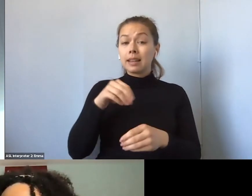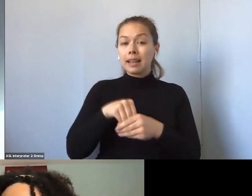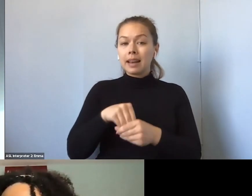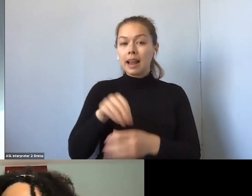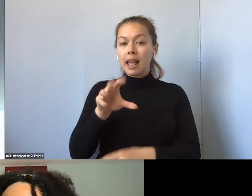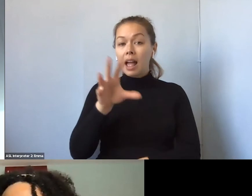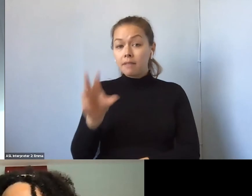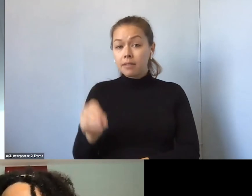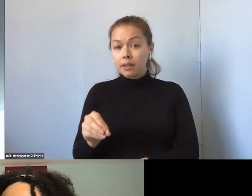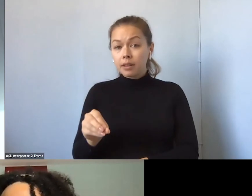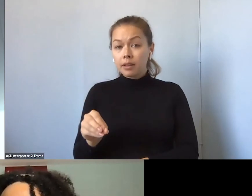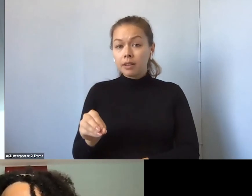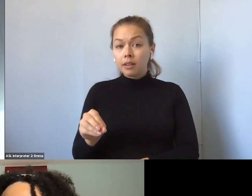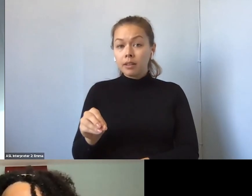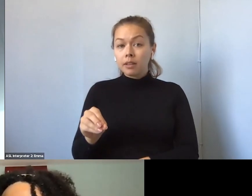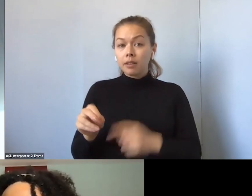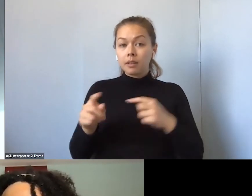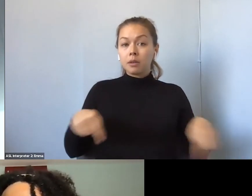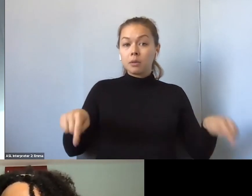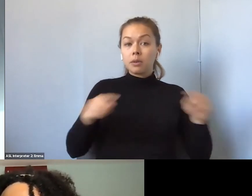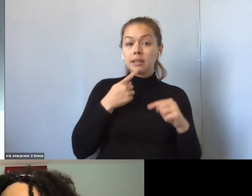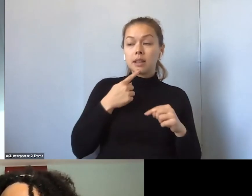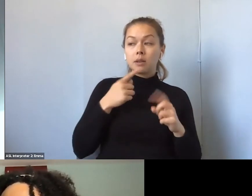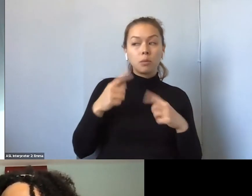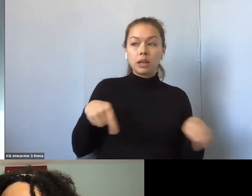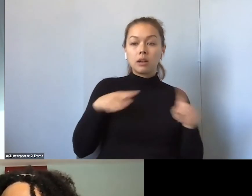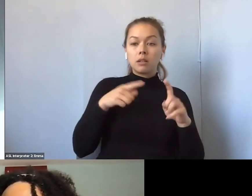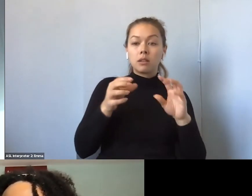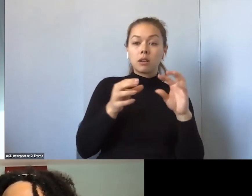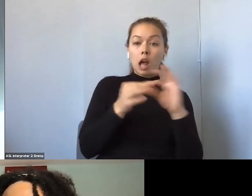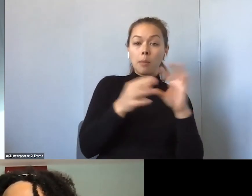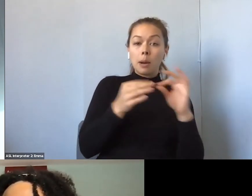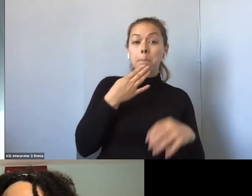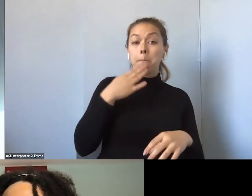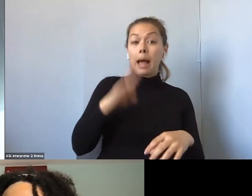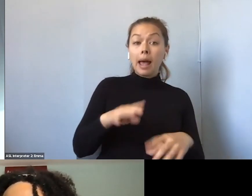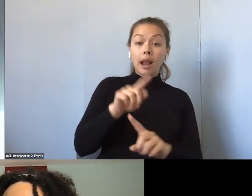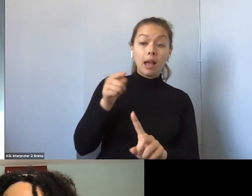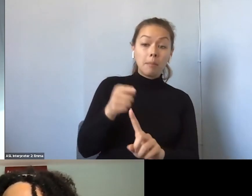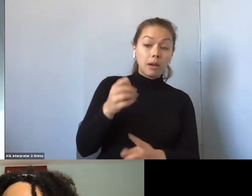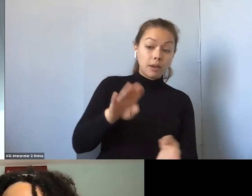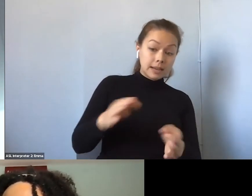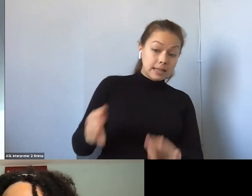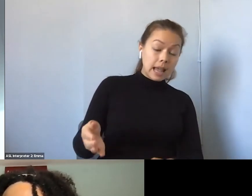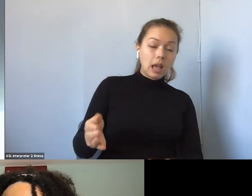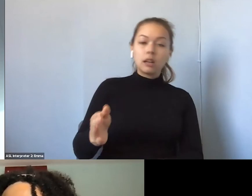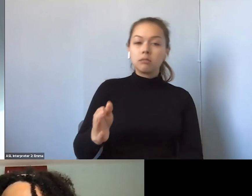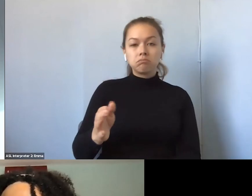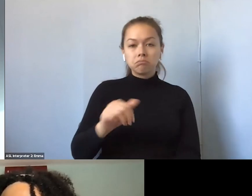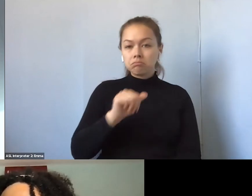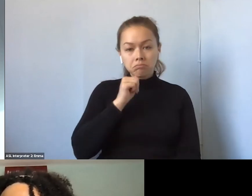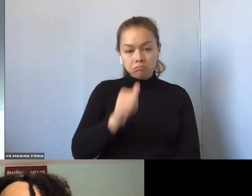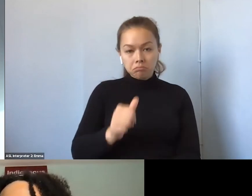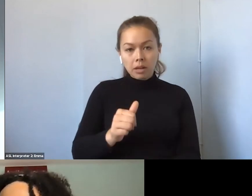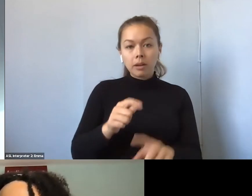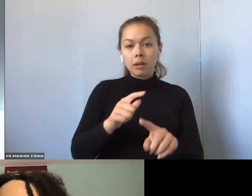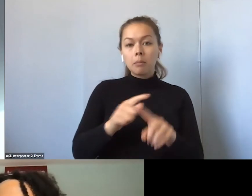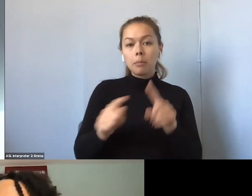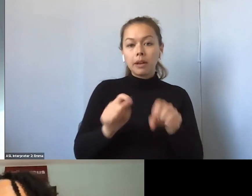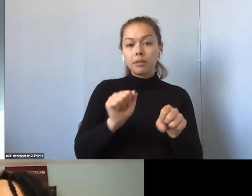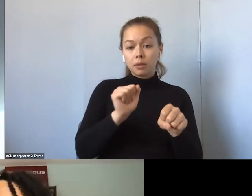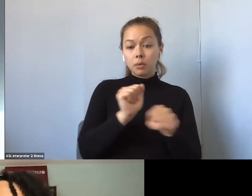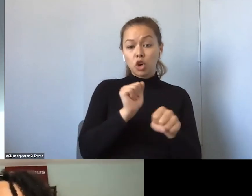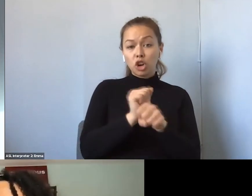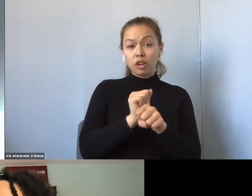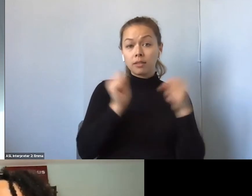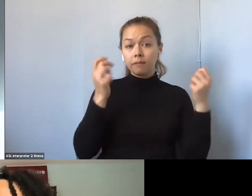speak bad about the dead. So I'll use the time to acknowledge the work he's done. He's